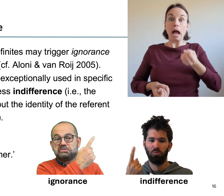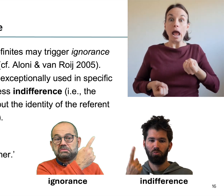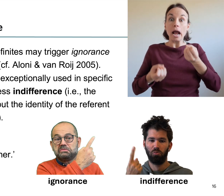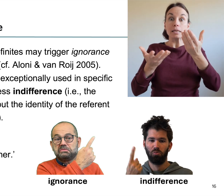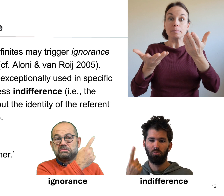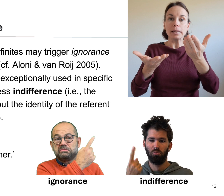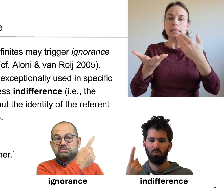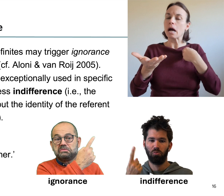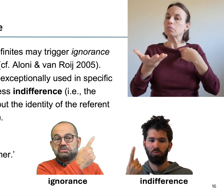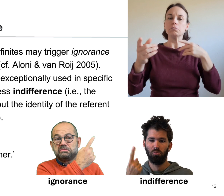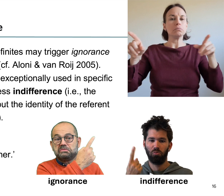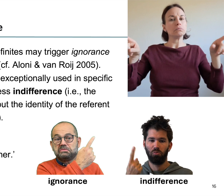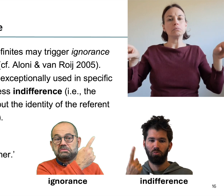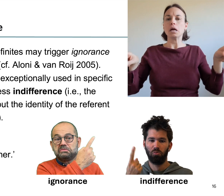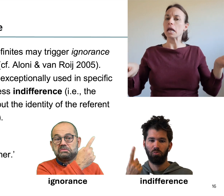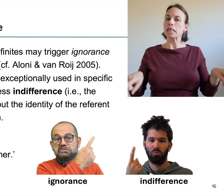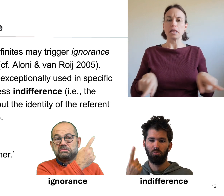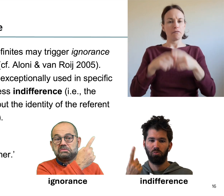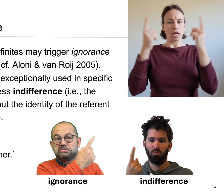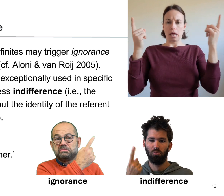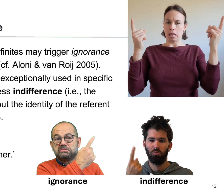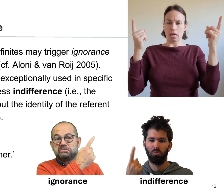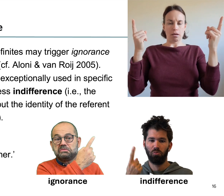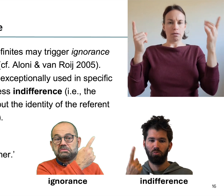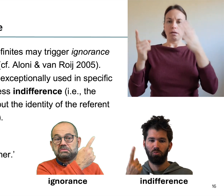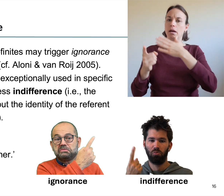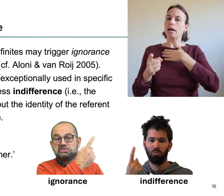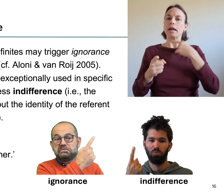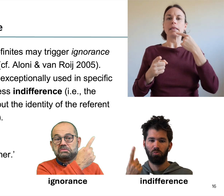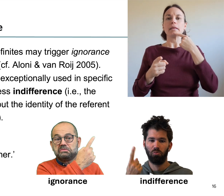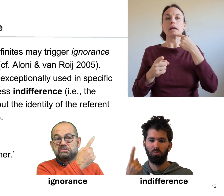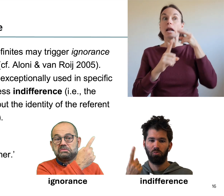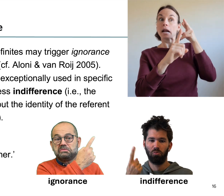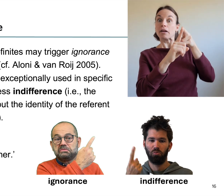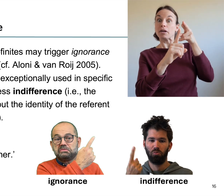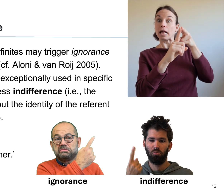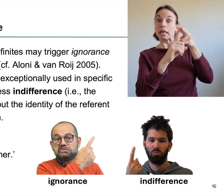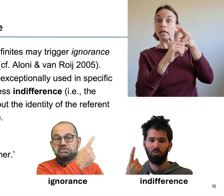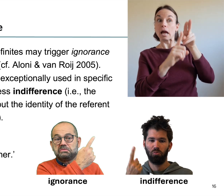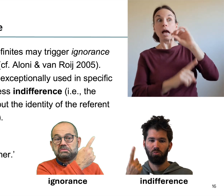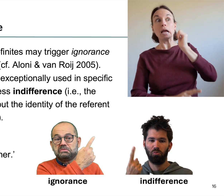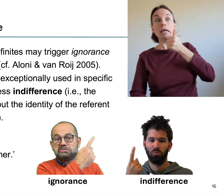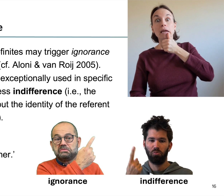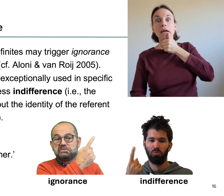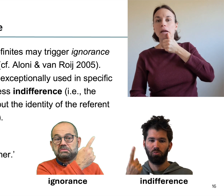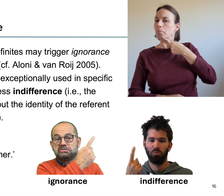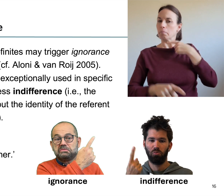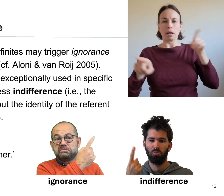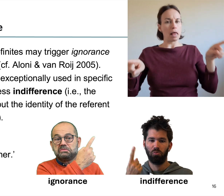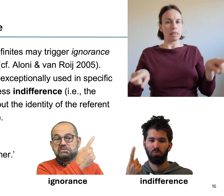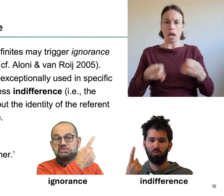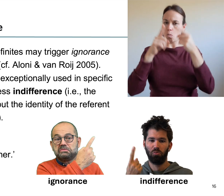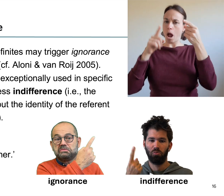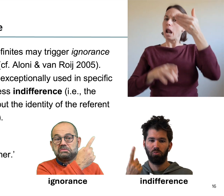relevant to inform the addressee about the identity of the referent.